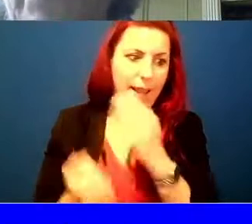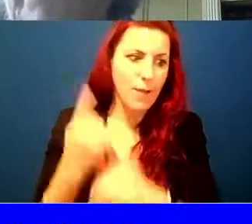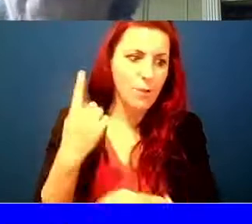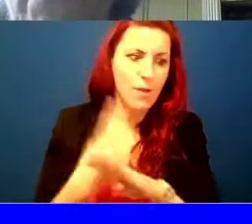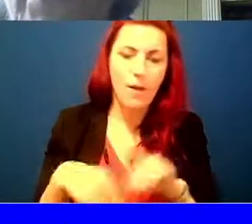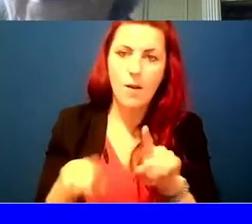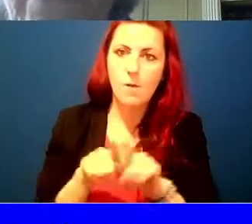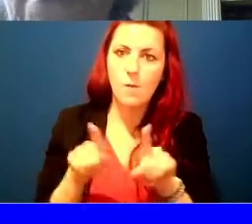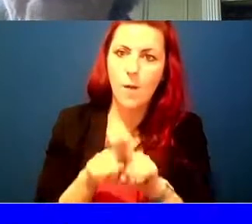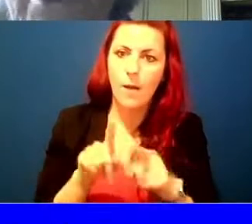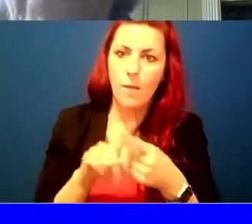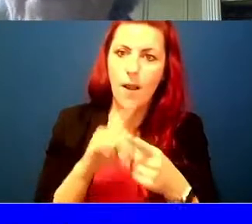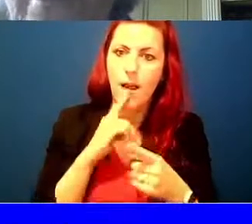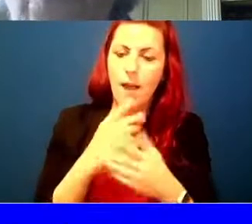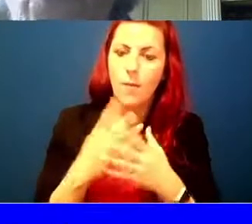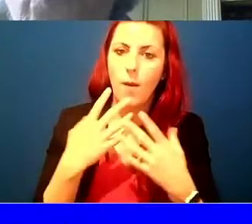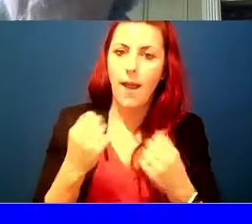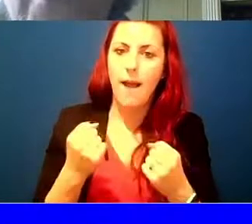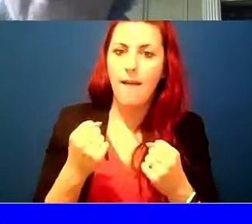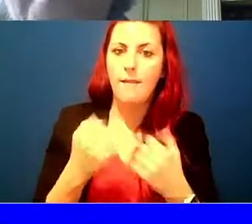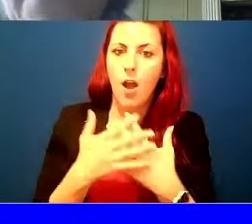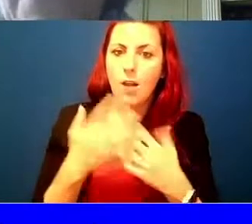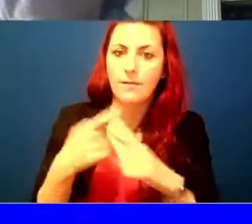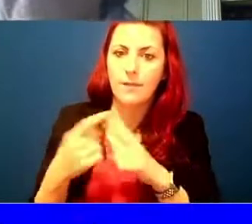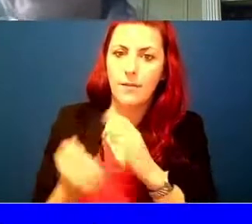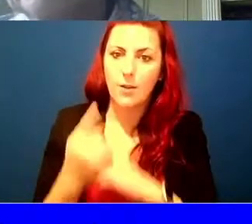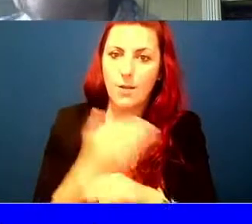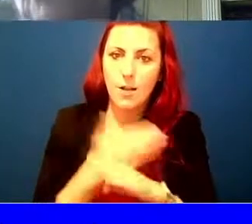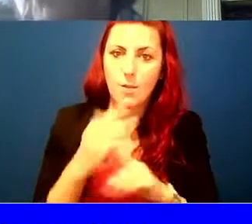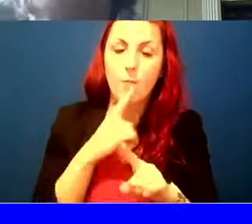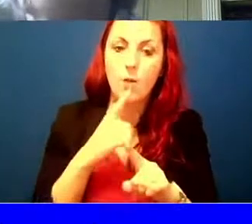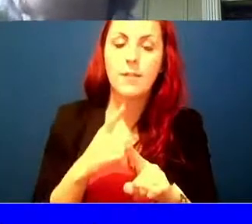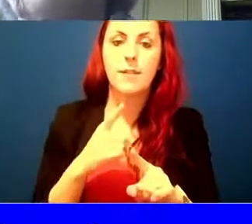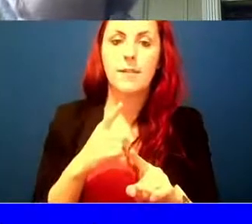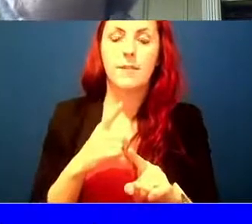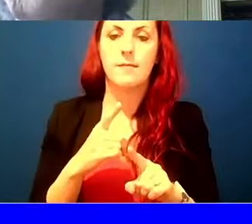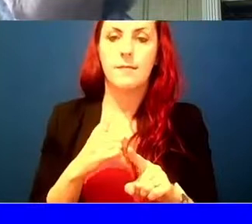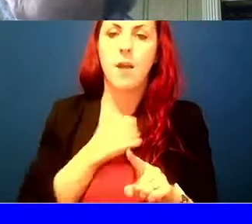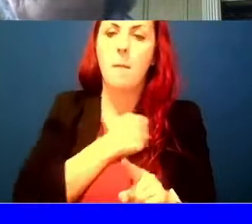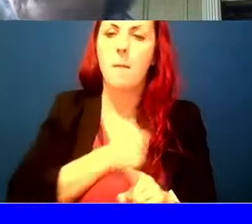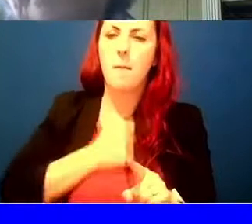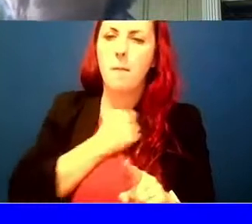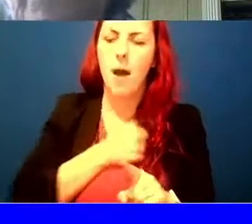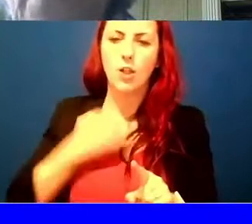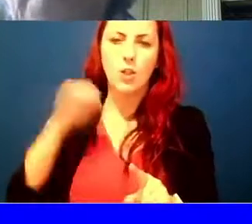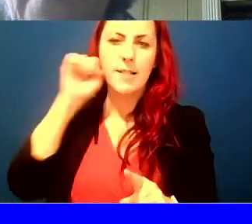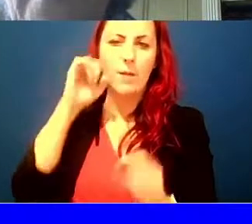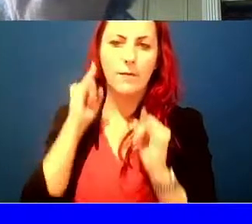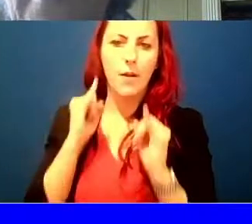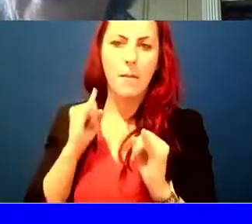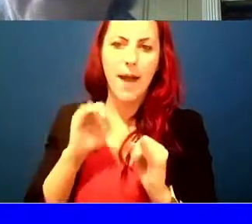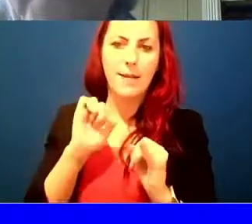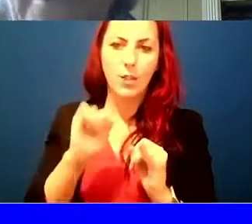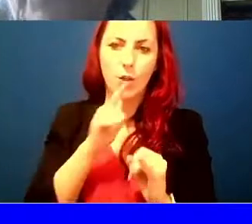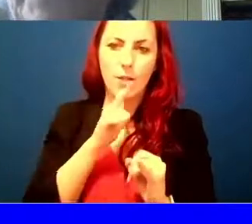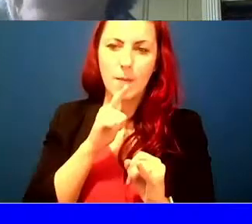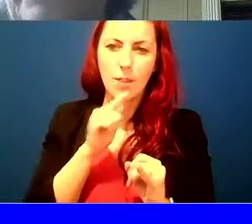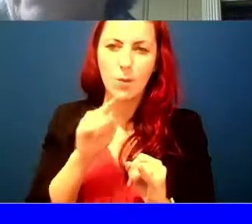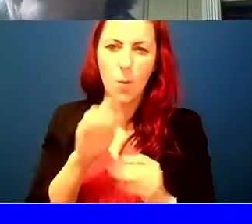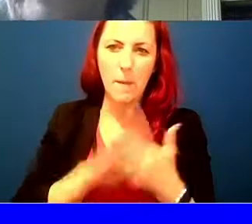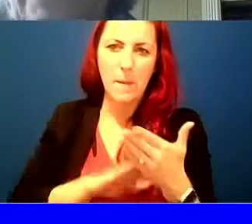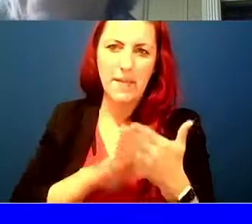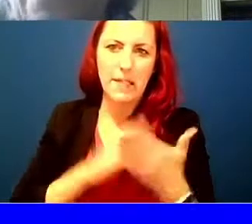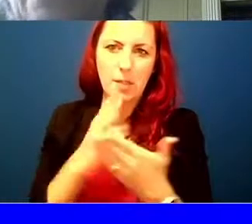an independent monitoring authority, really important. In the legislative programme, there is provision for health